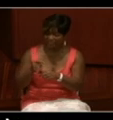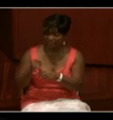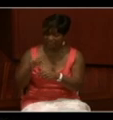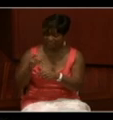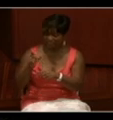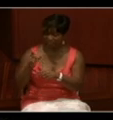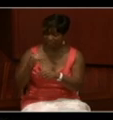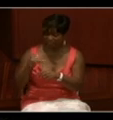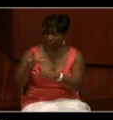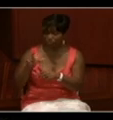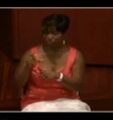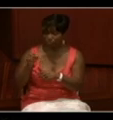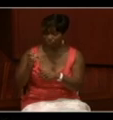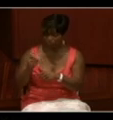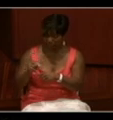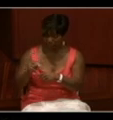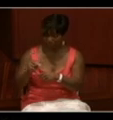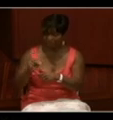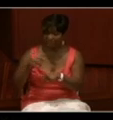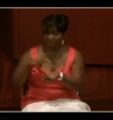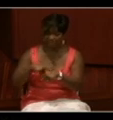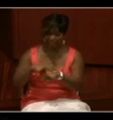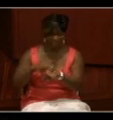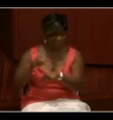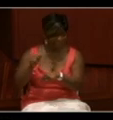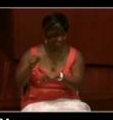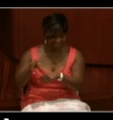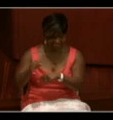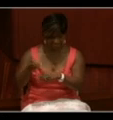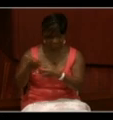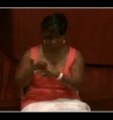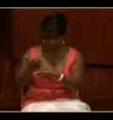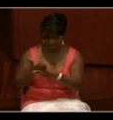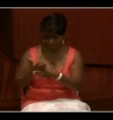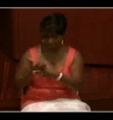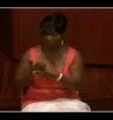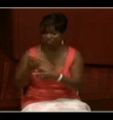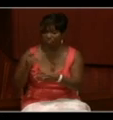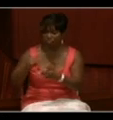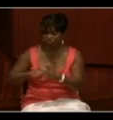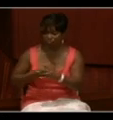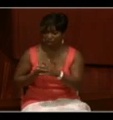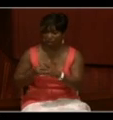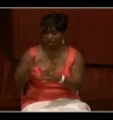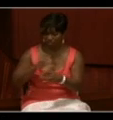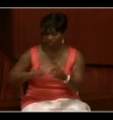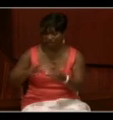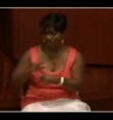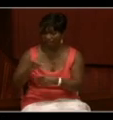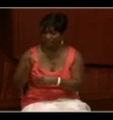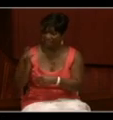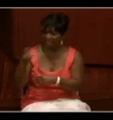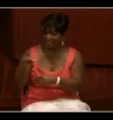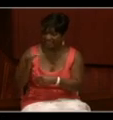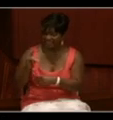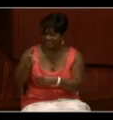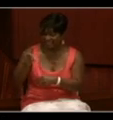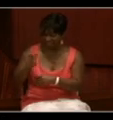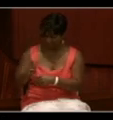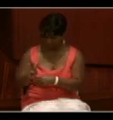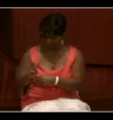to 1943. Also, our case files nationwide don't really start until around